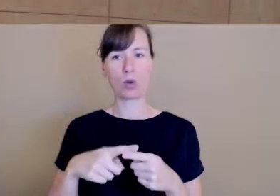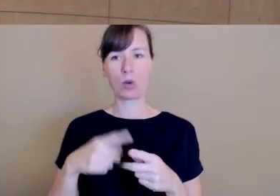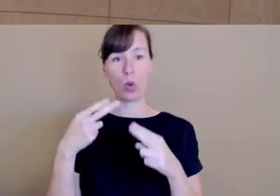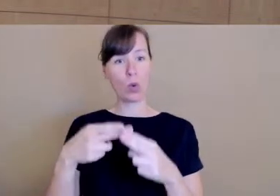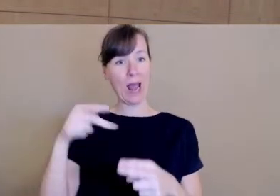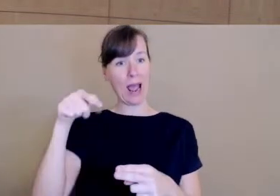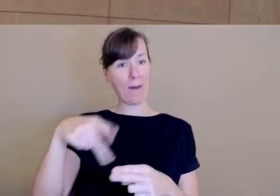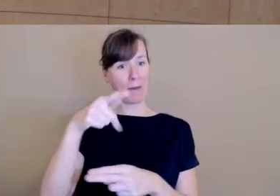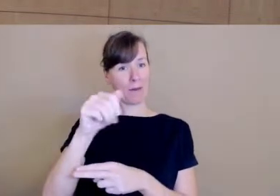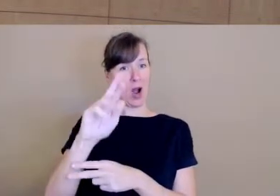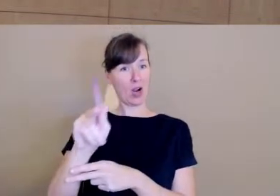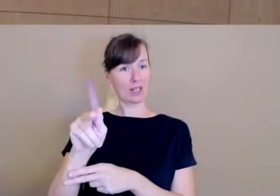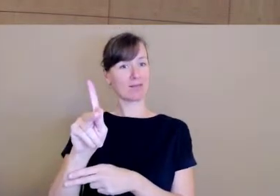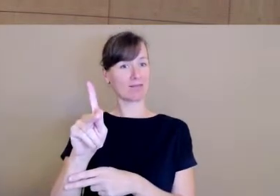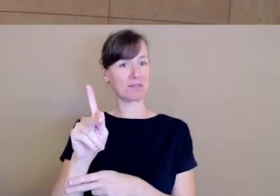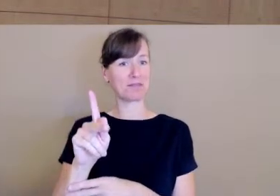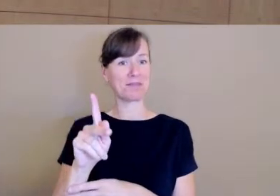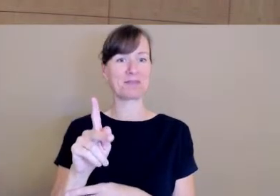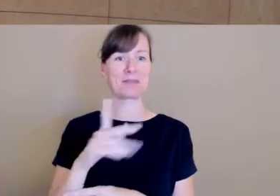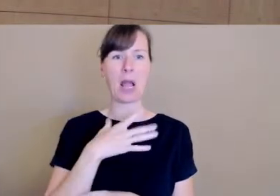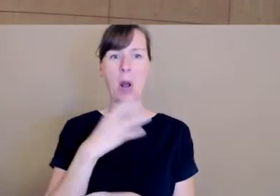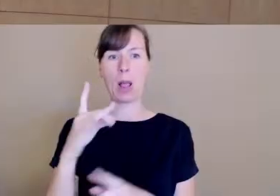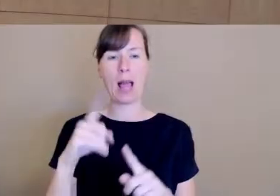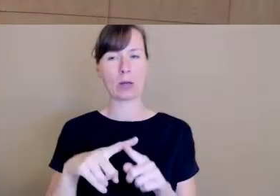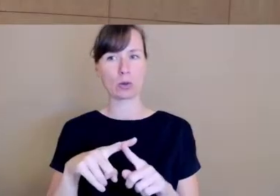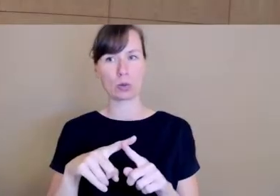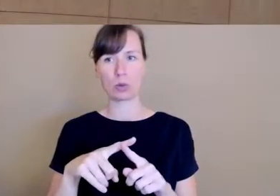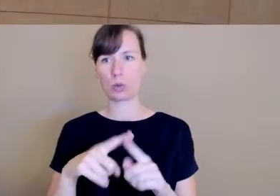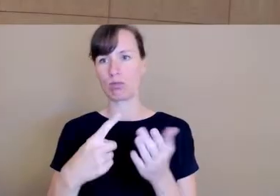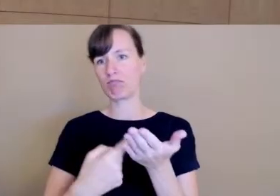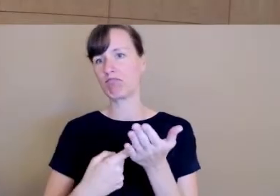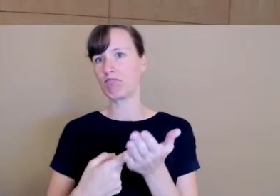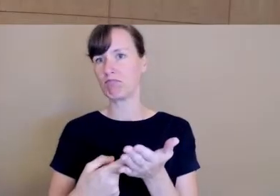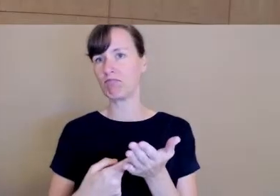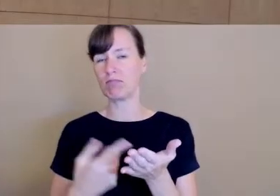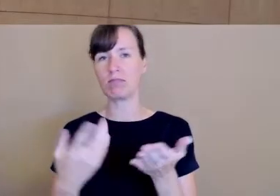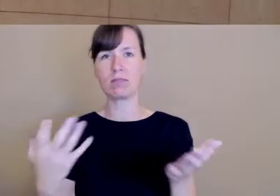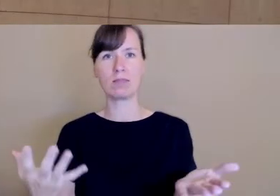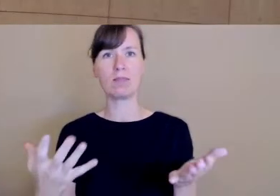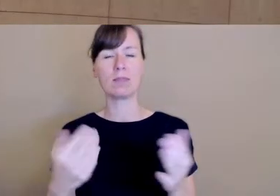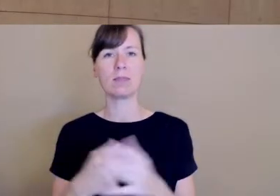part. I would like to discuss.